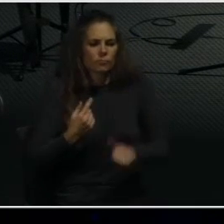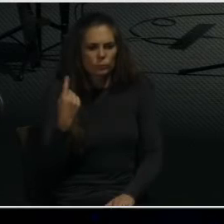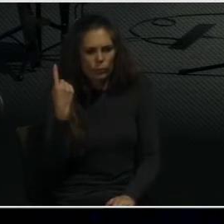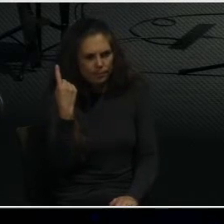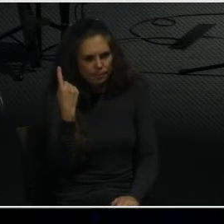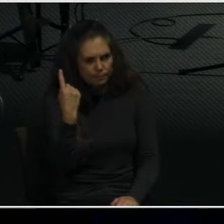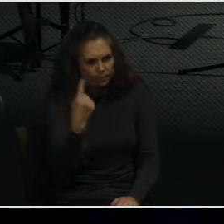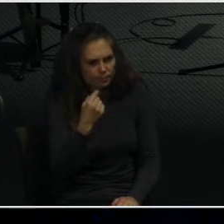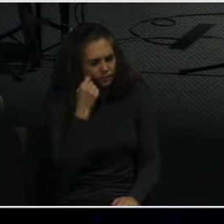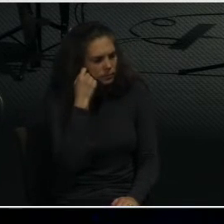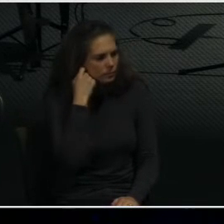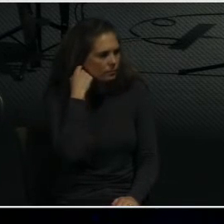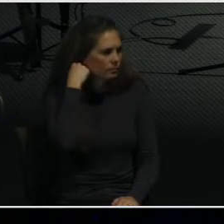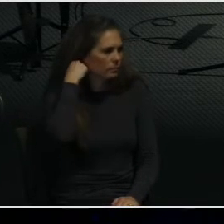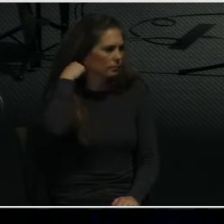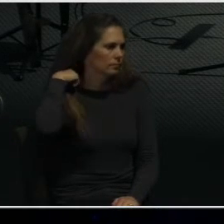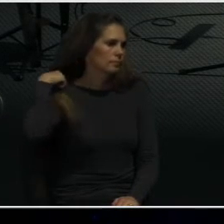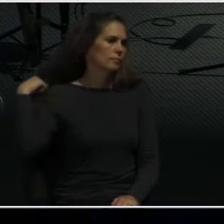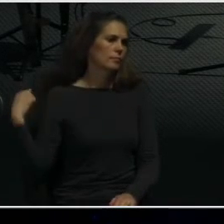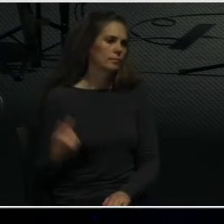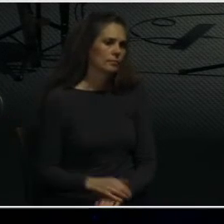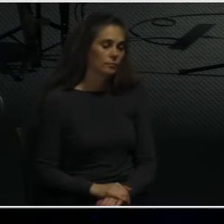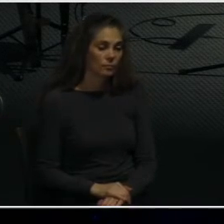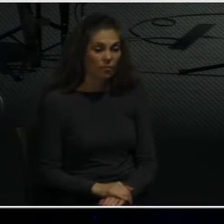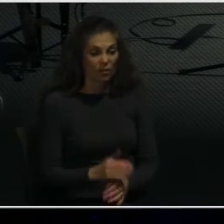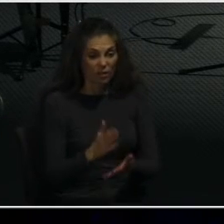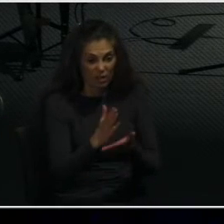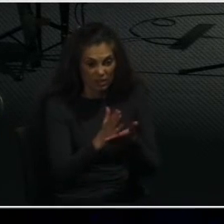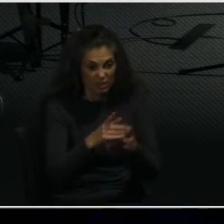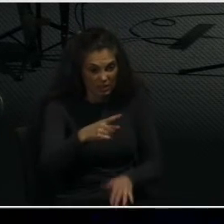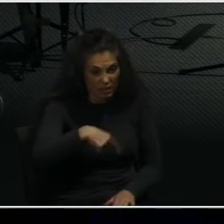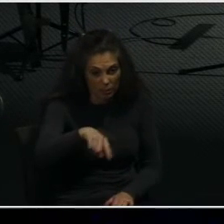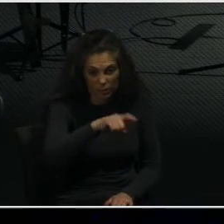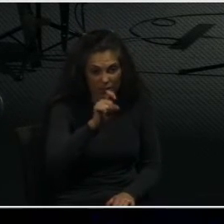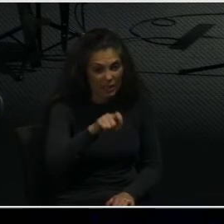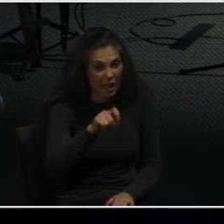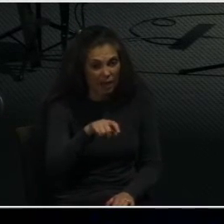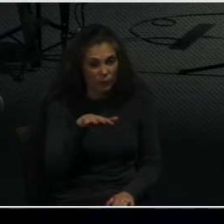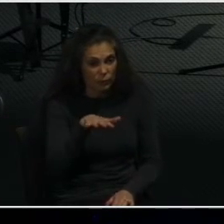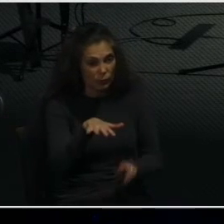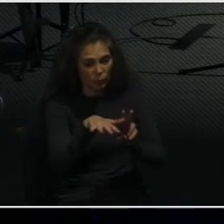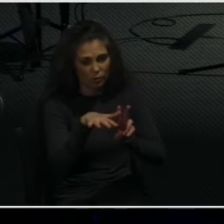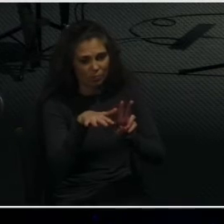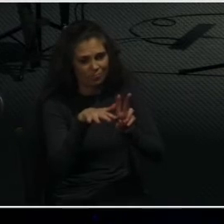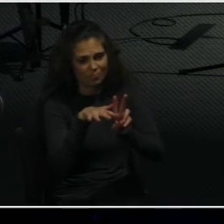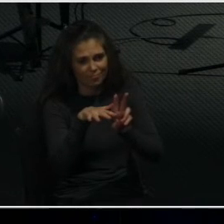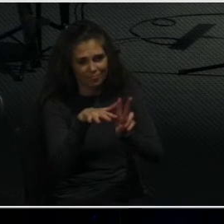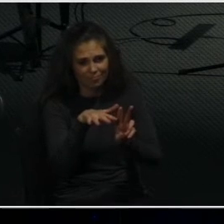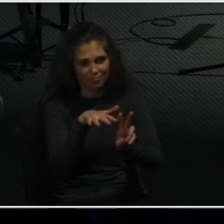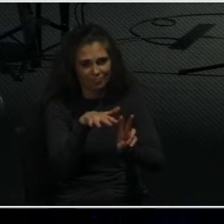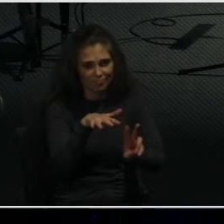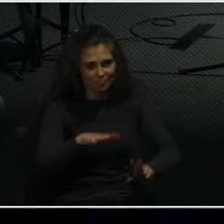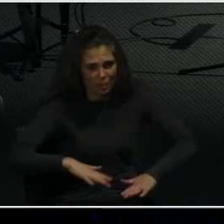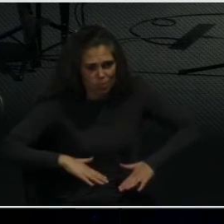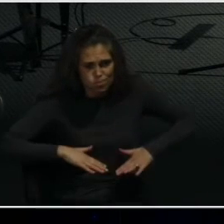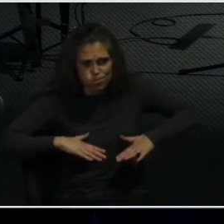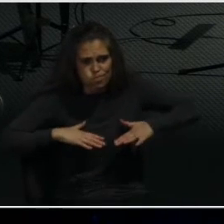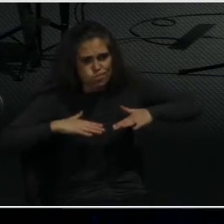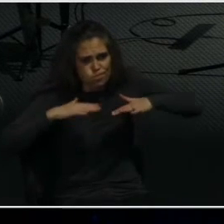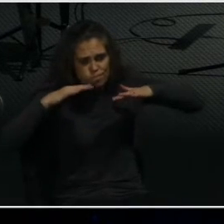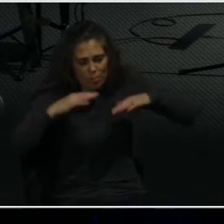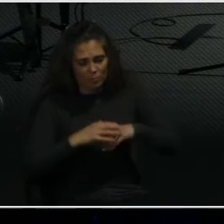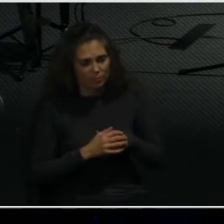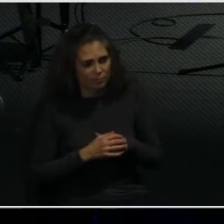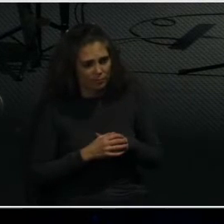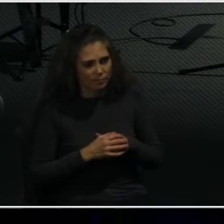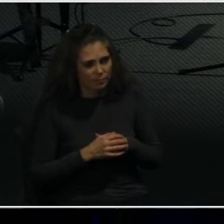And some of us just need to go deeper into the river today. And maybe you're going through a lot